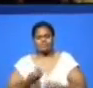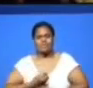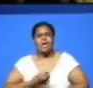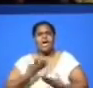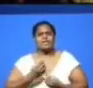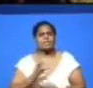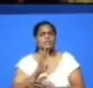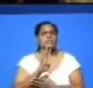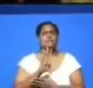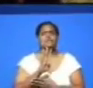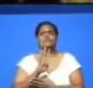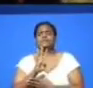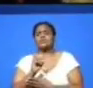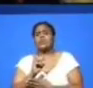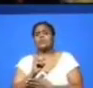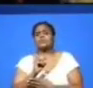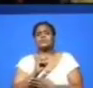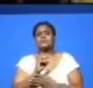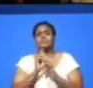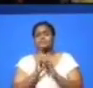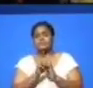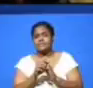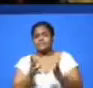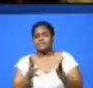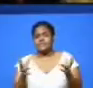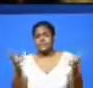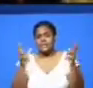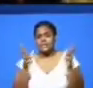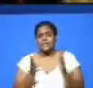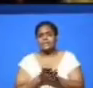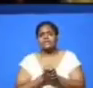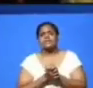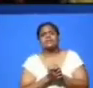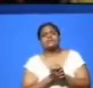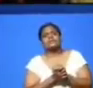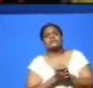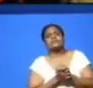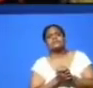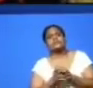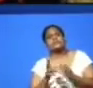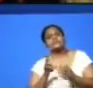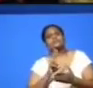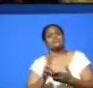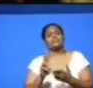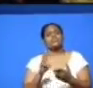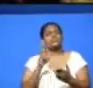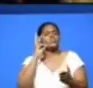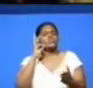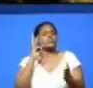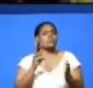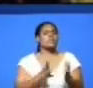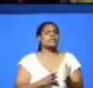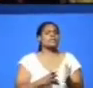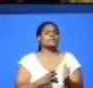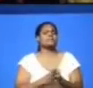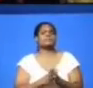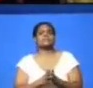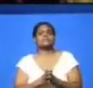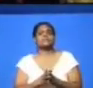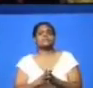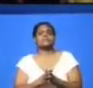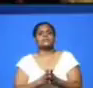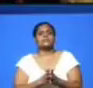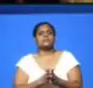40 minutes. So hear the preacher. The two witnesses in